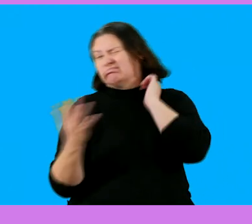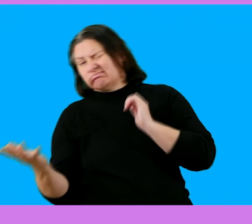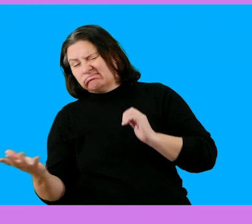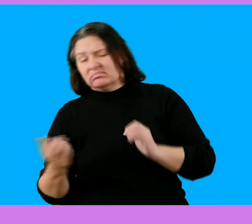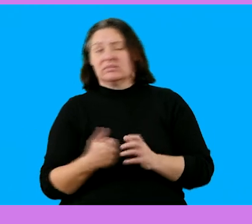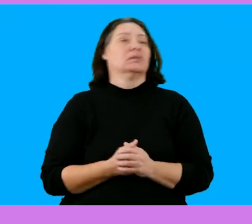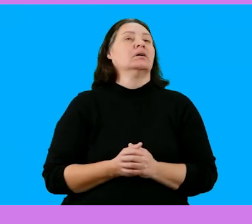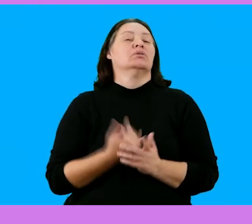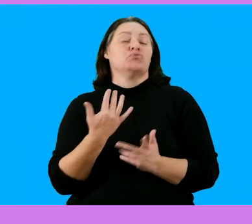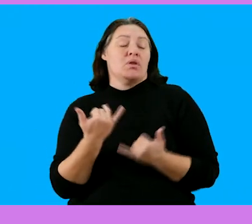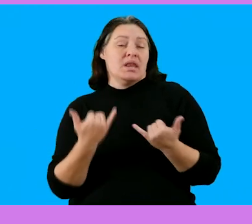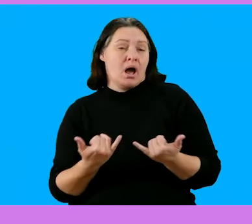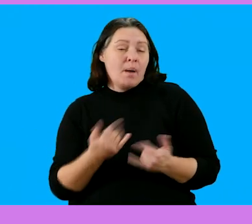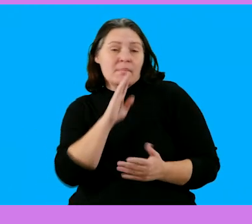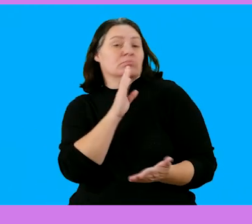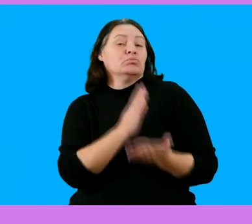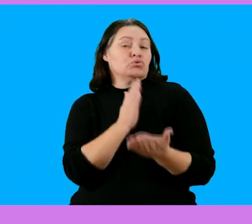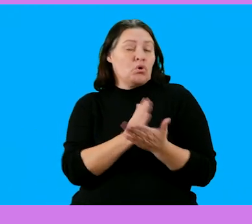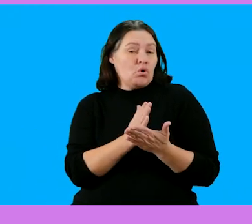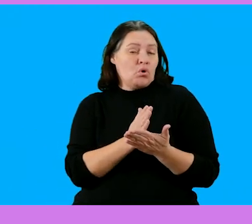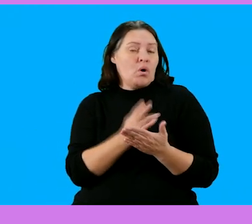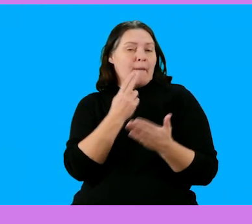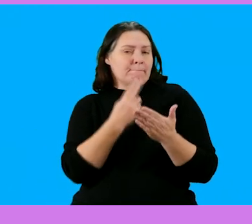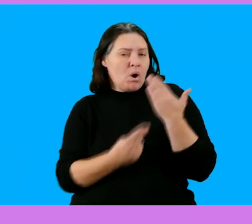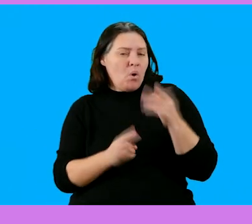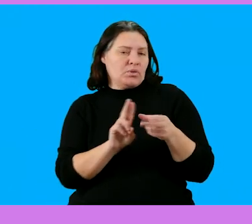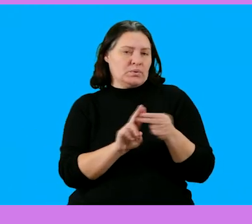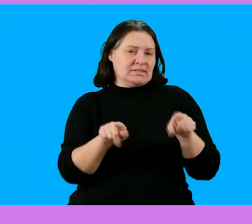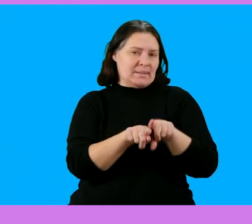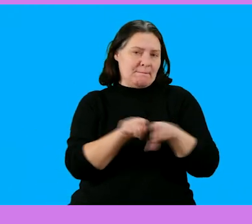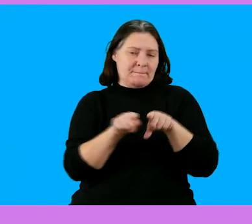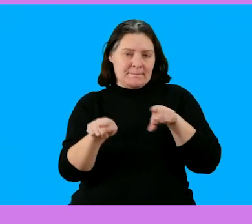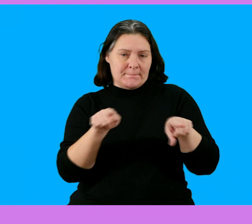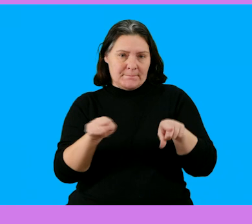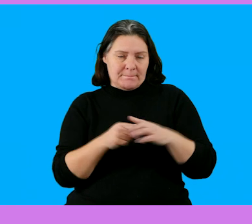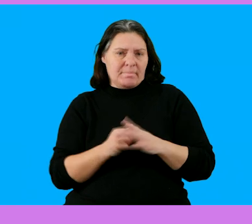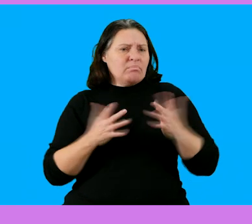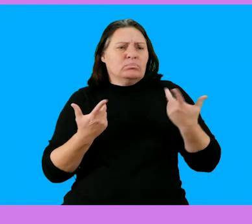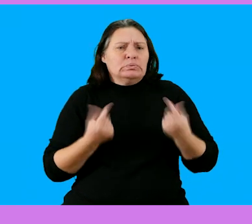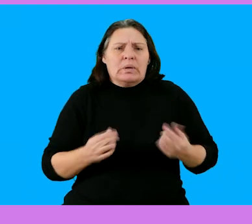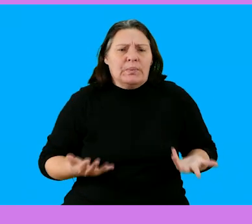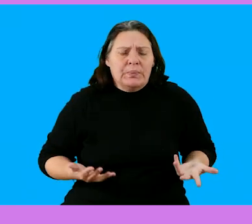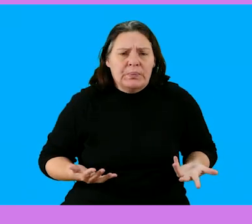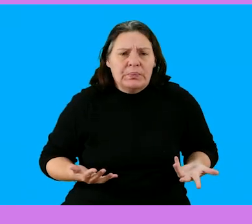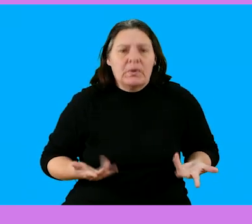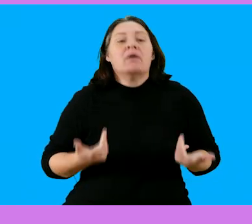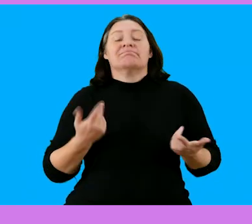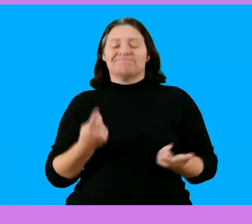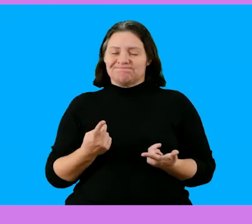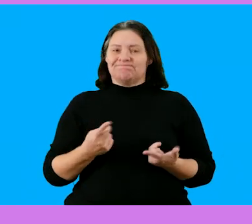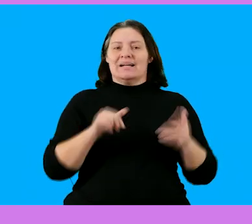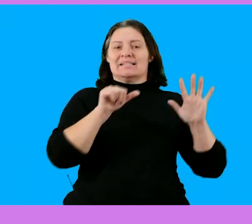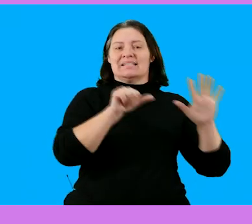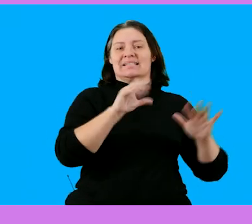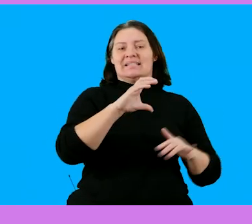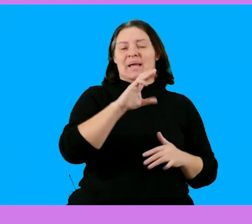something else. So now I need to make sure that both my units are the same. Are we clear? And how will I do that? I will keep my